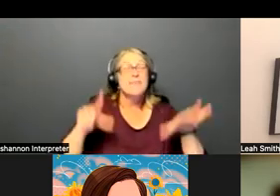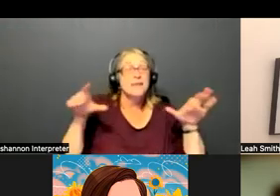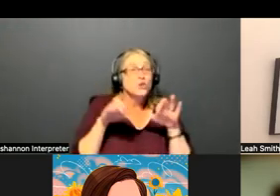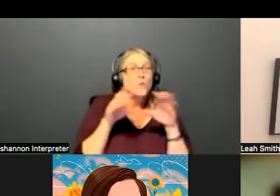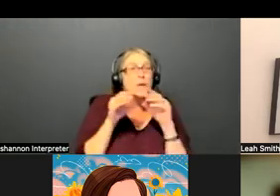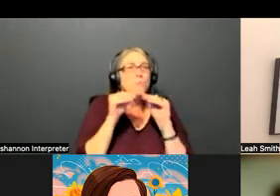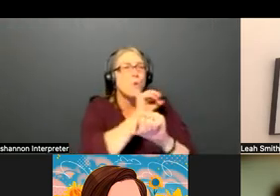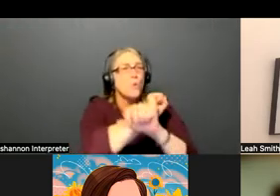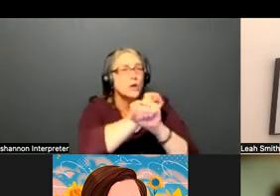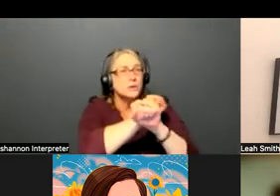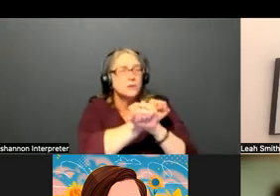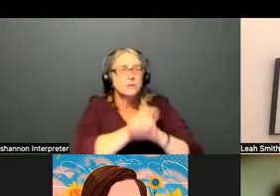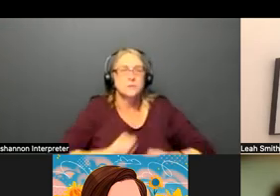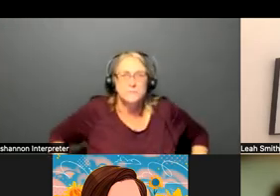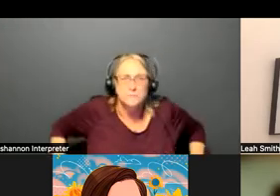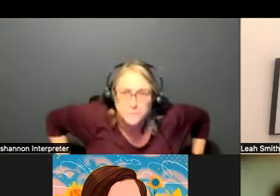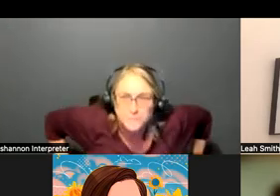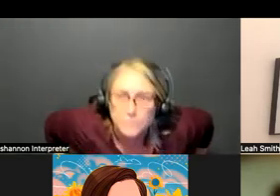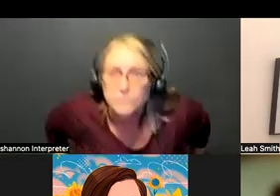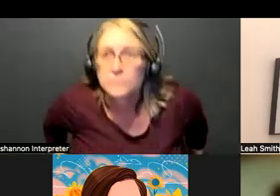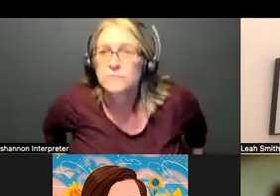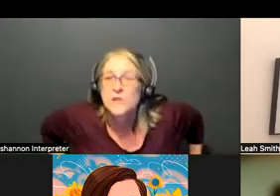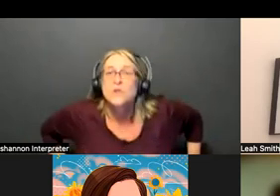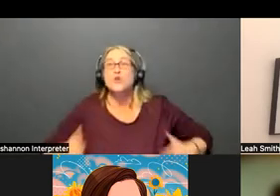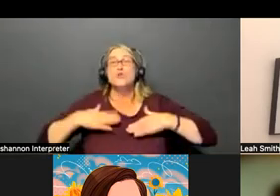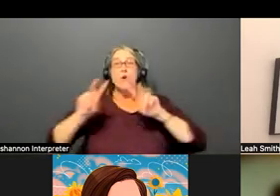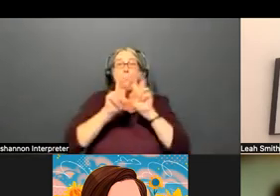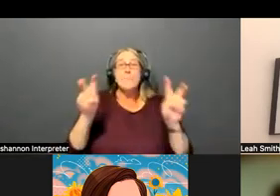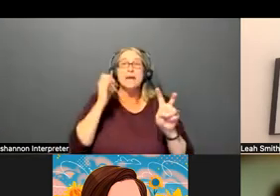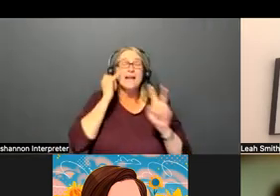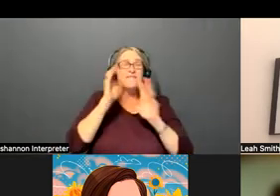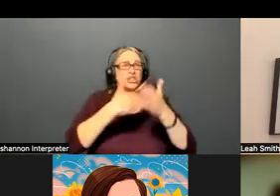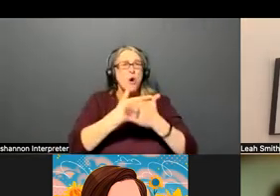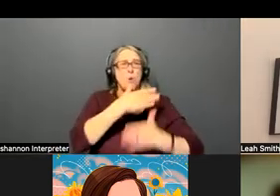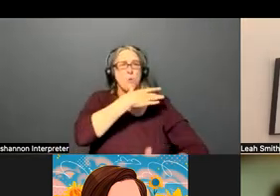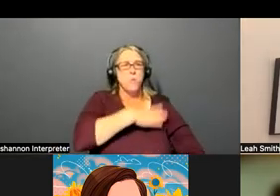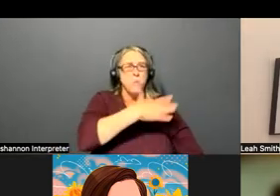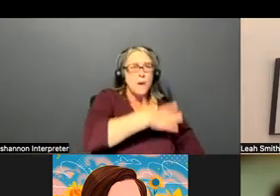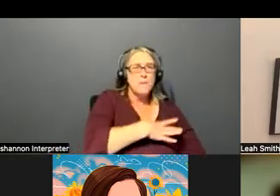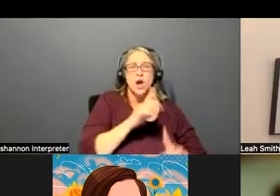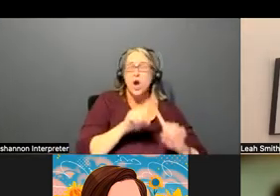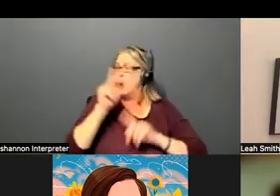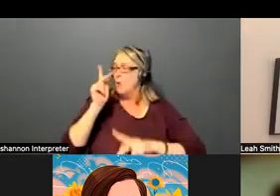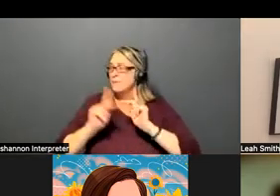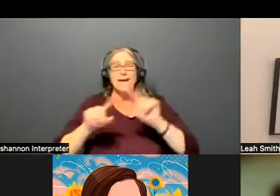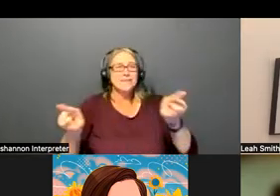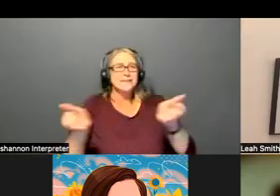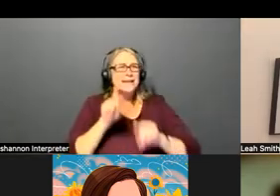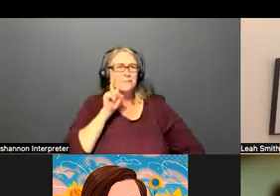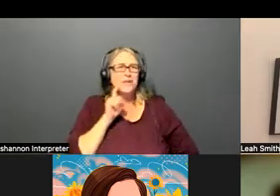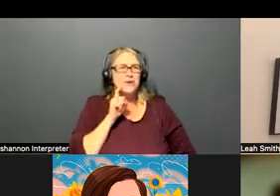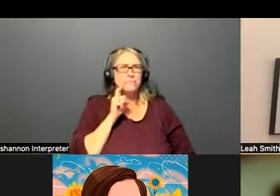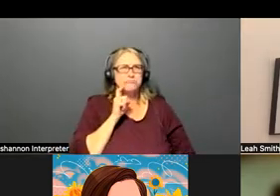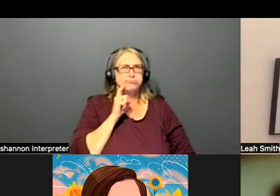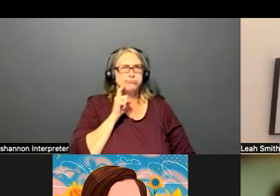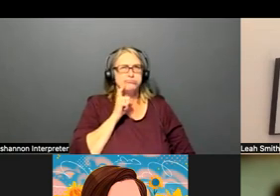work? You know, it makes no sense to have a panel if it's all women, you know, or if it's all people of the same gender. You know, you